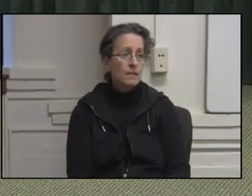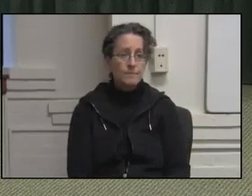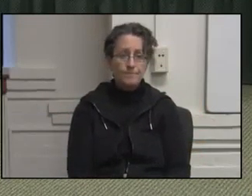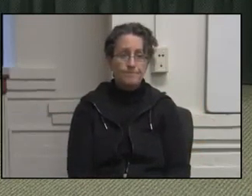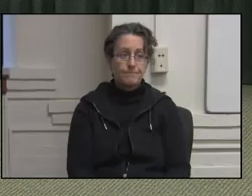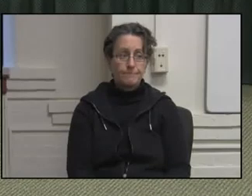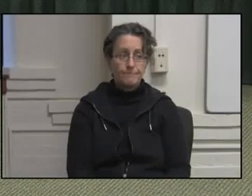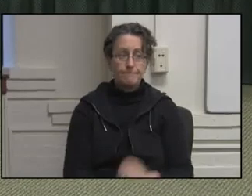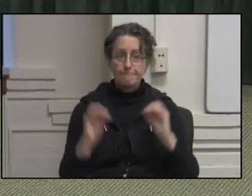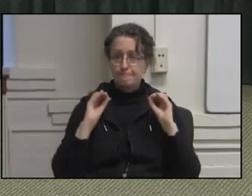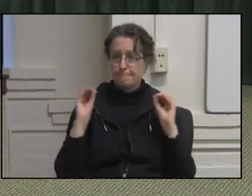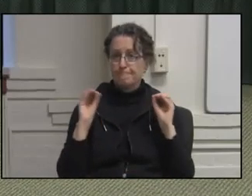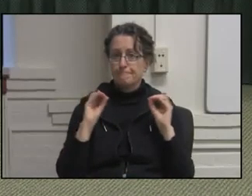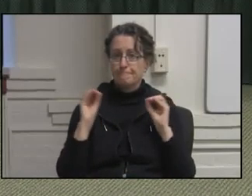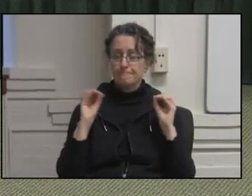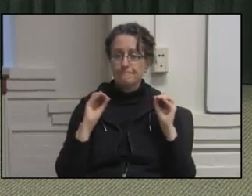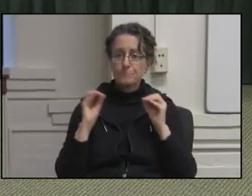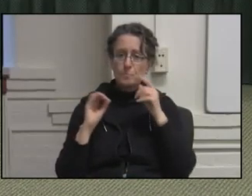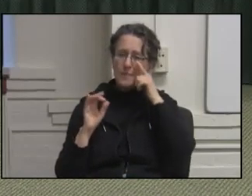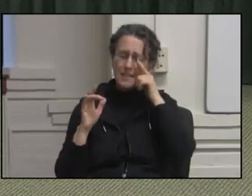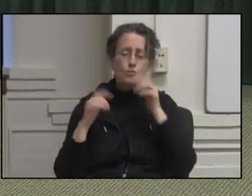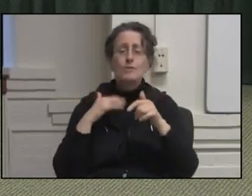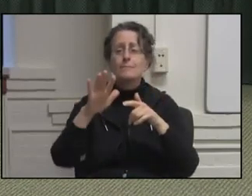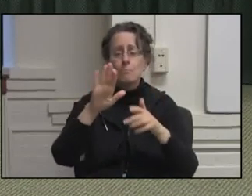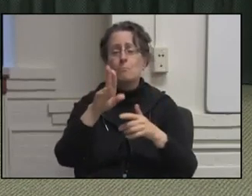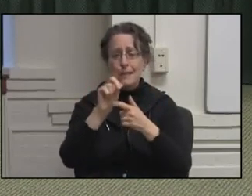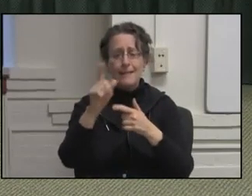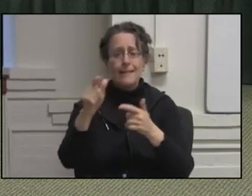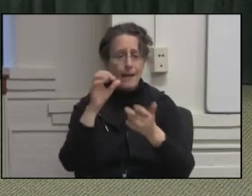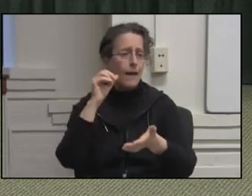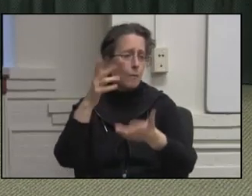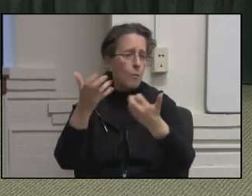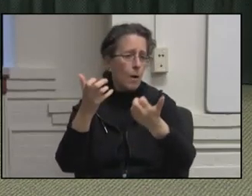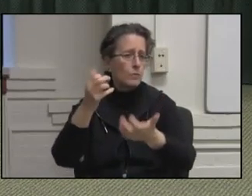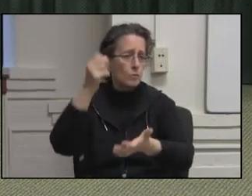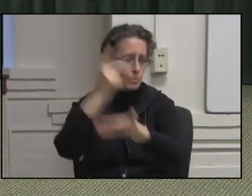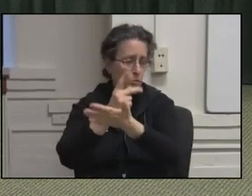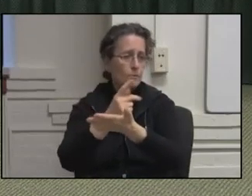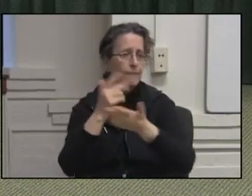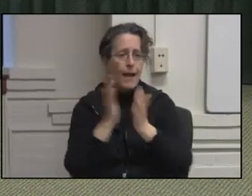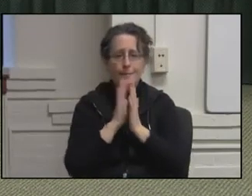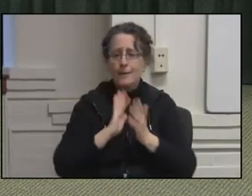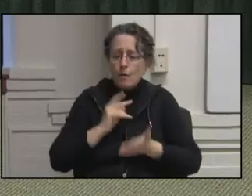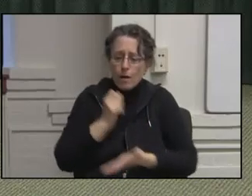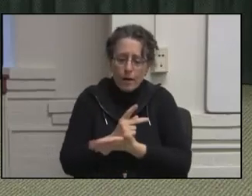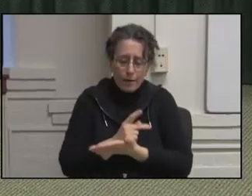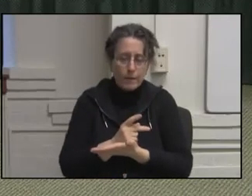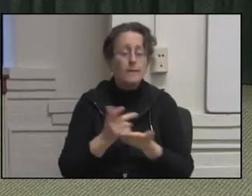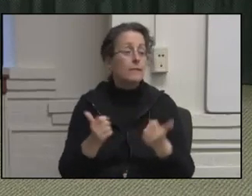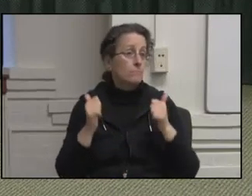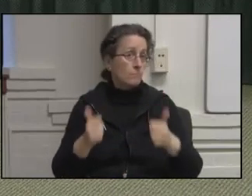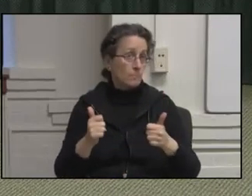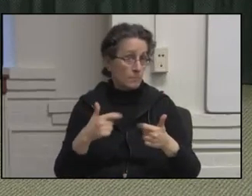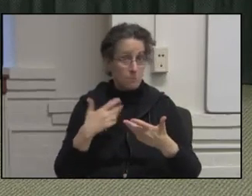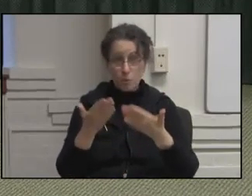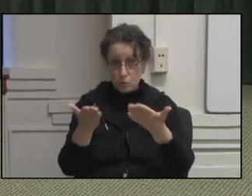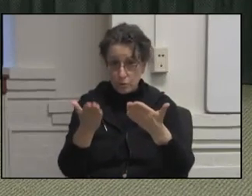replacement project? The ratification of a bid? Not feeling it. Okay, then I would entertain a